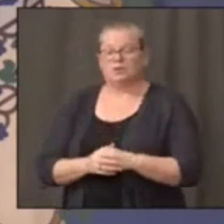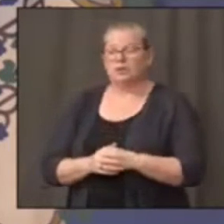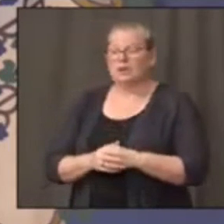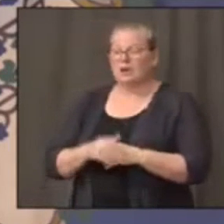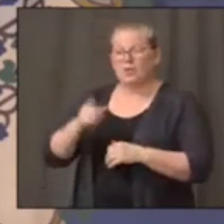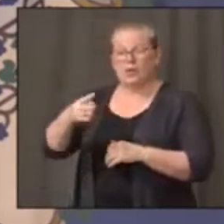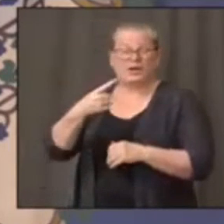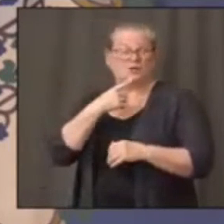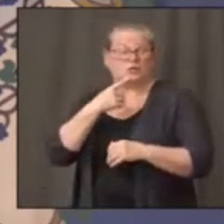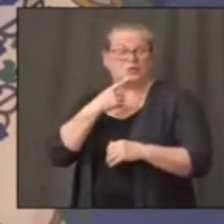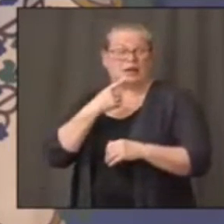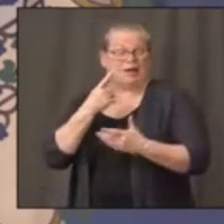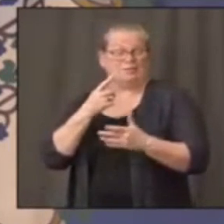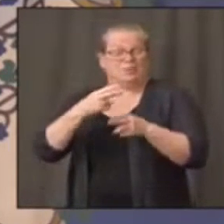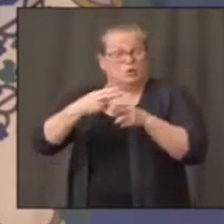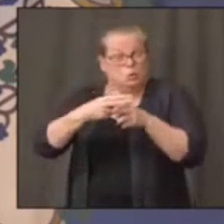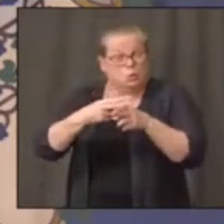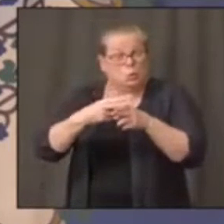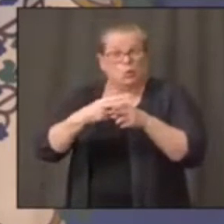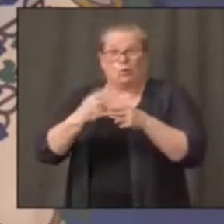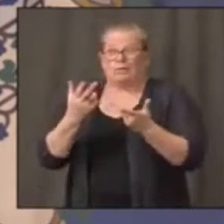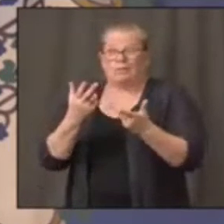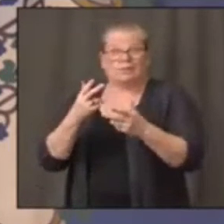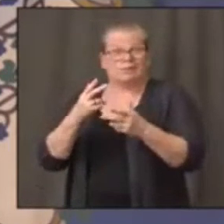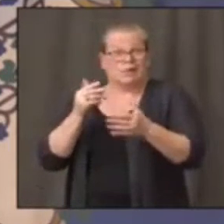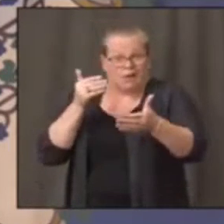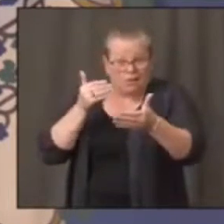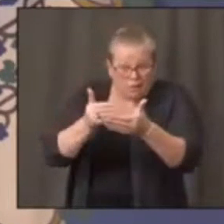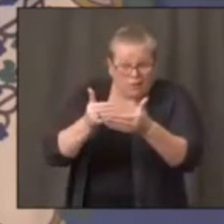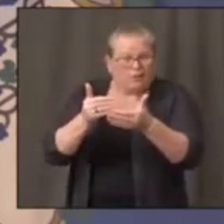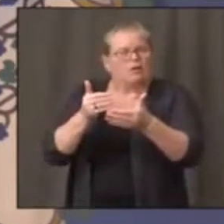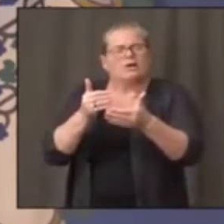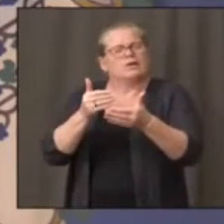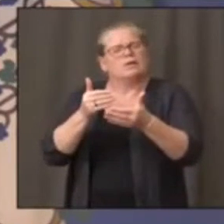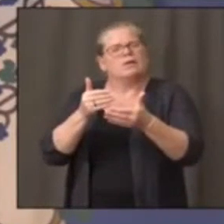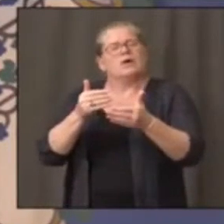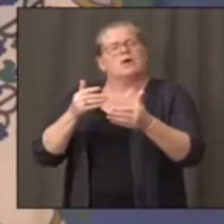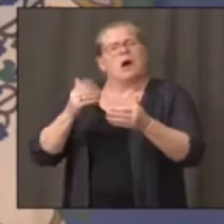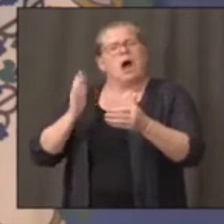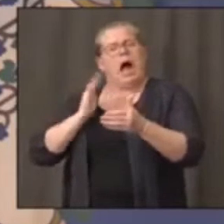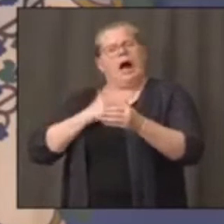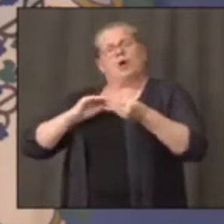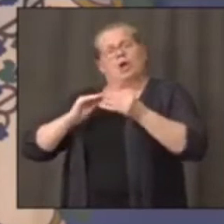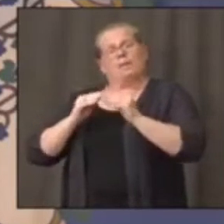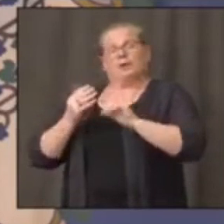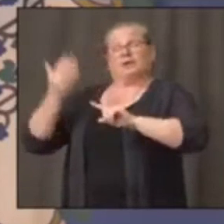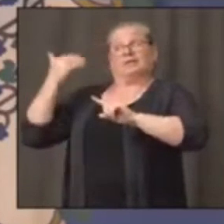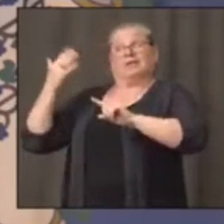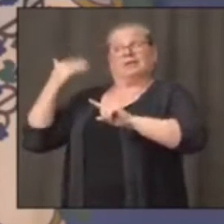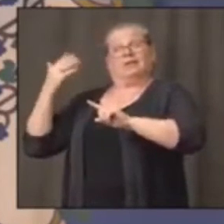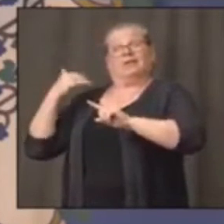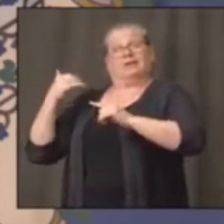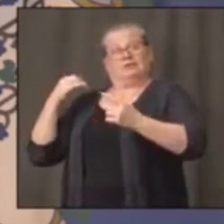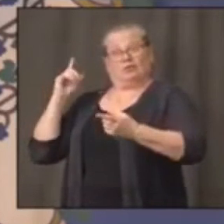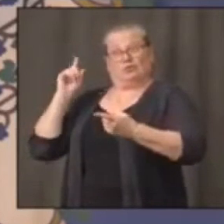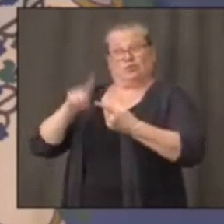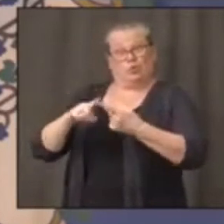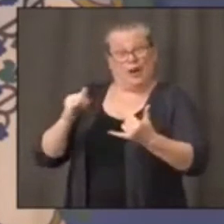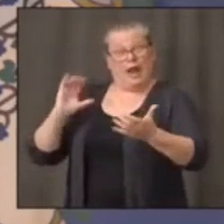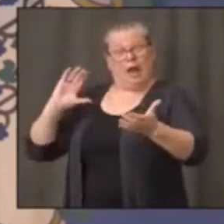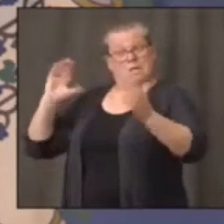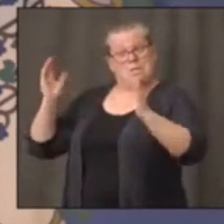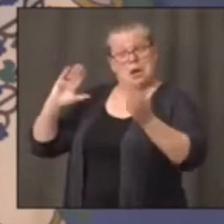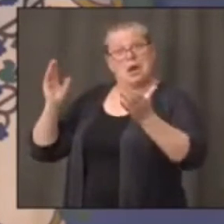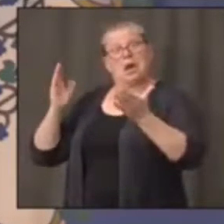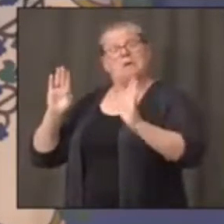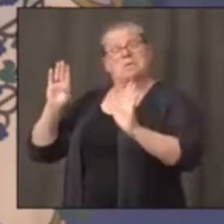last couple of months. Let's say we started reopening a couple of months ago with some restaurants, outdoor, and stores. It was a